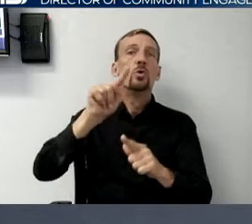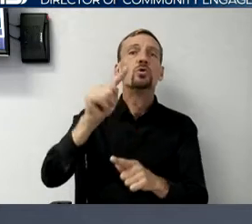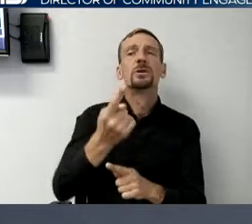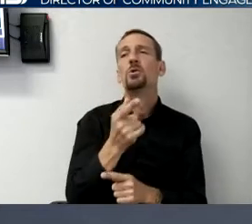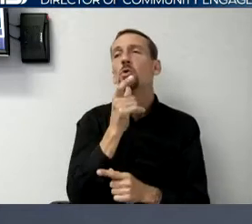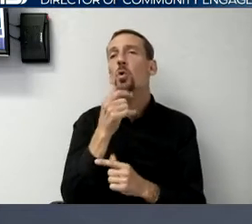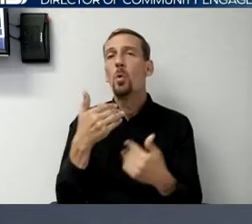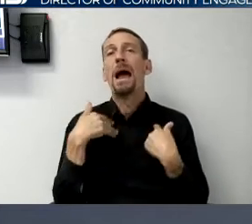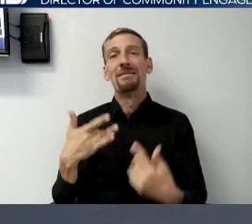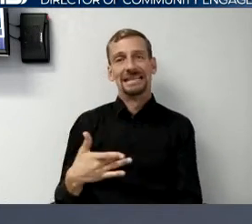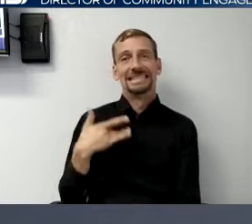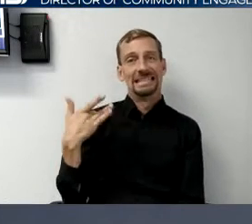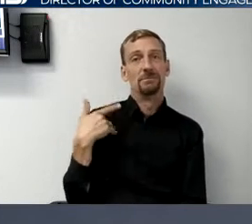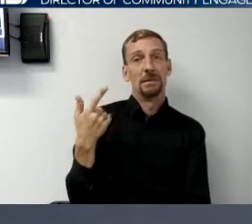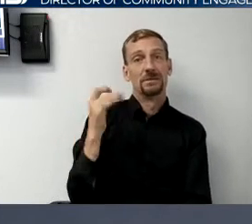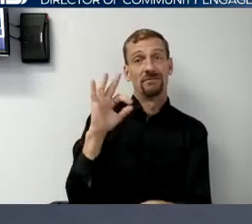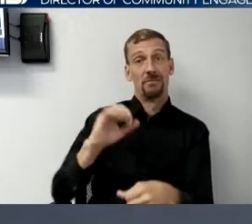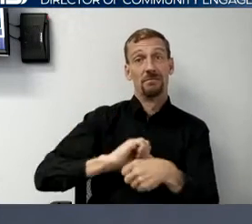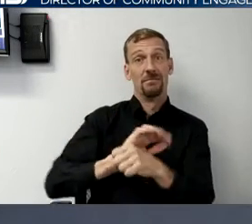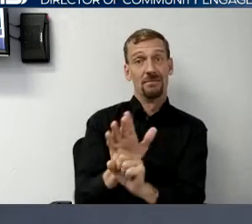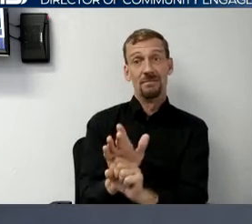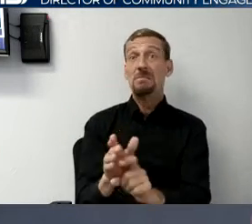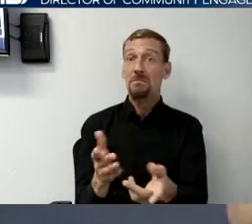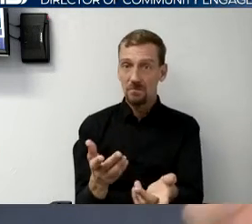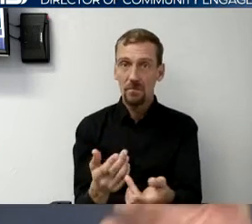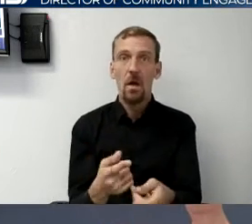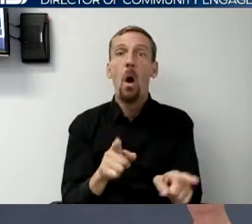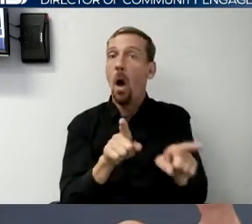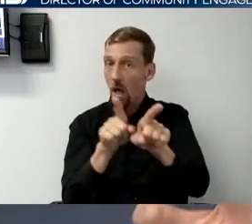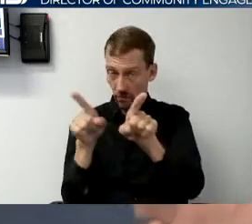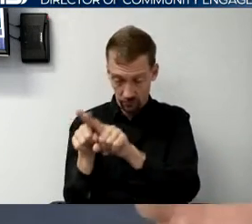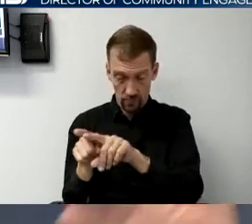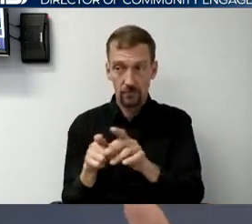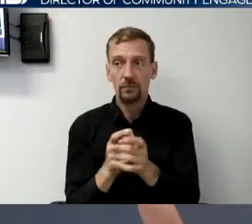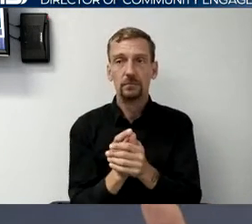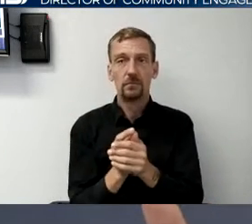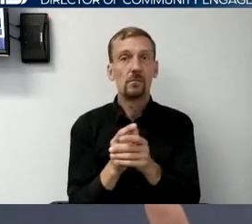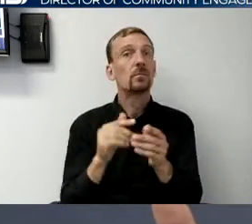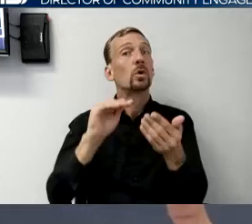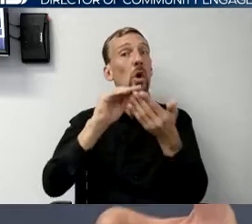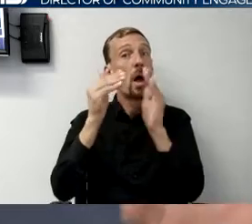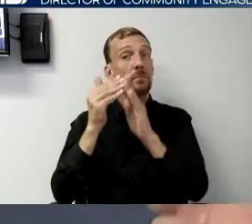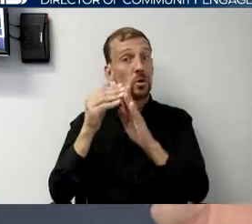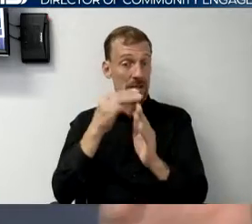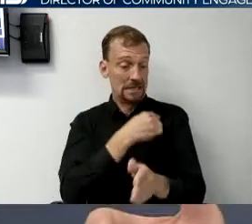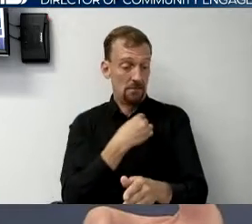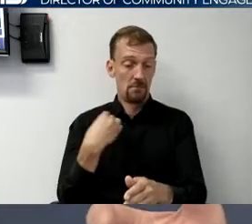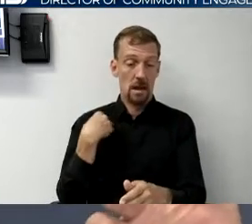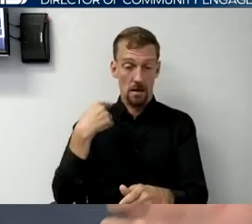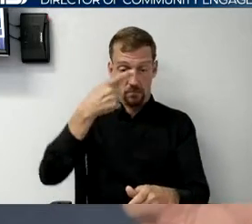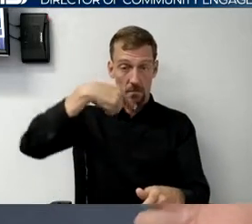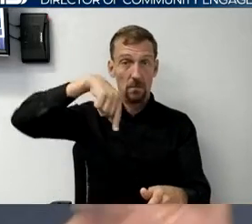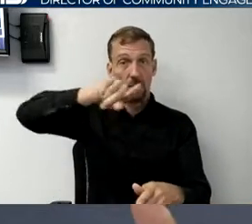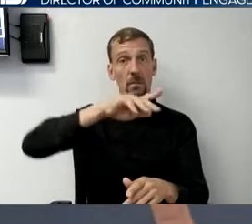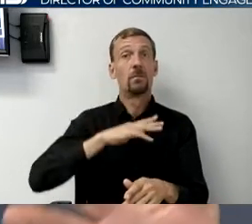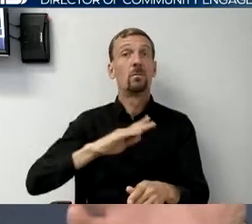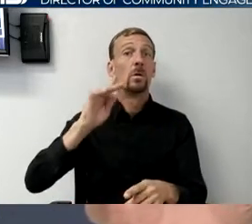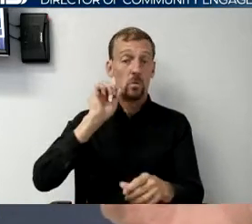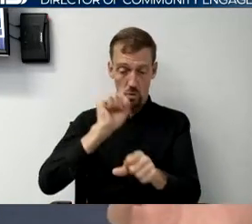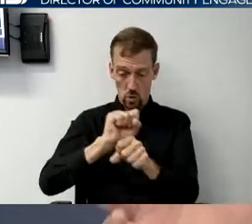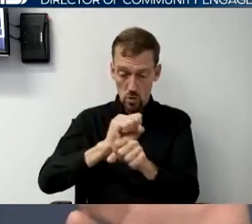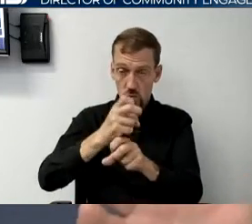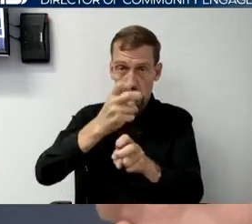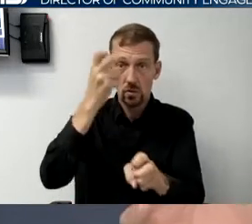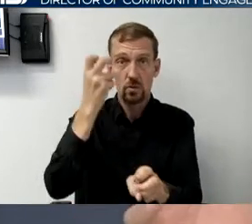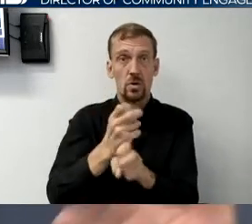symptomatic people. And at the same time, we as community members, we continue to be very vigilant